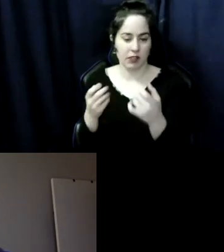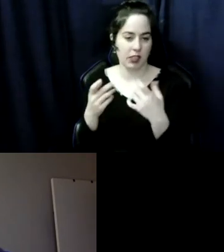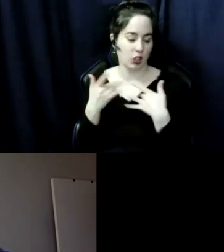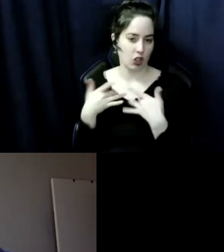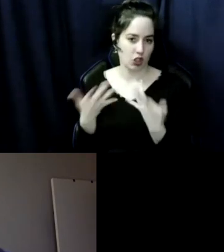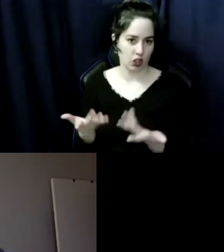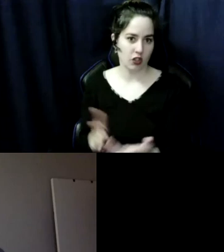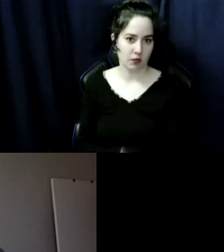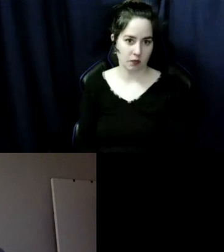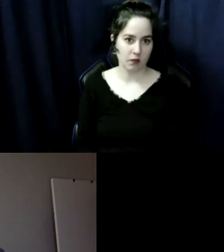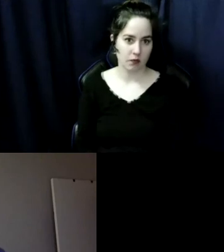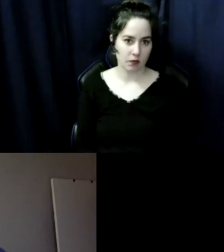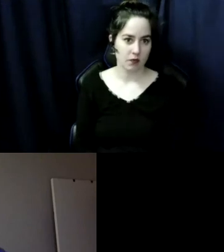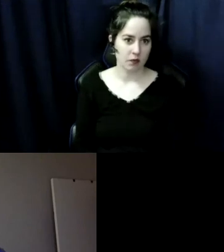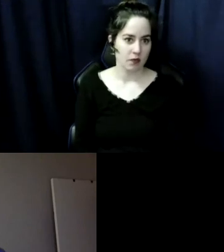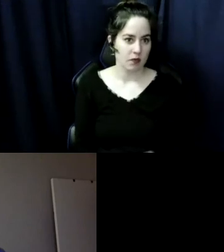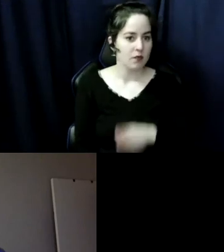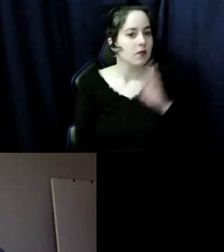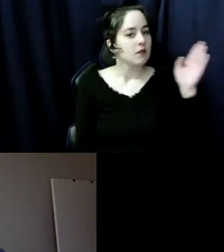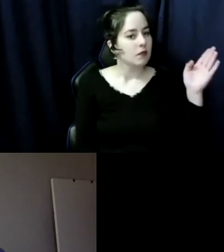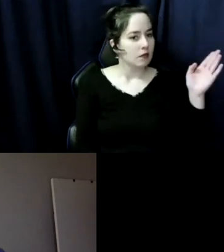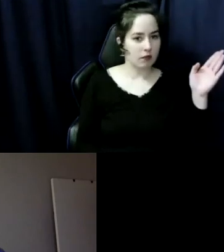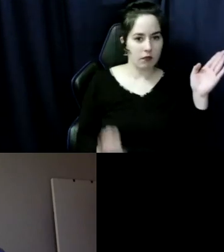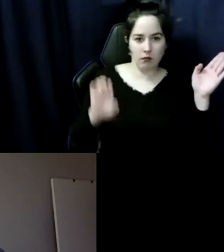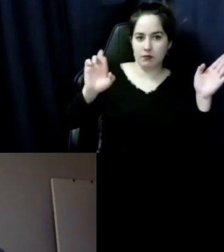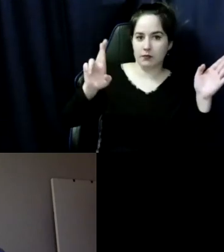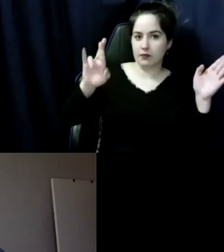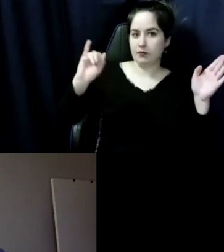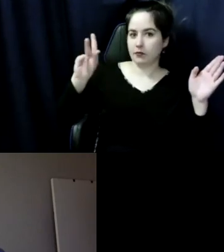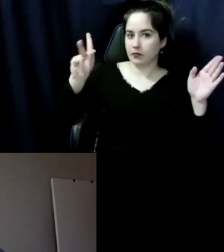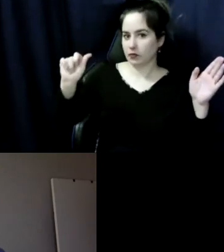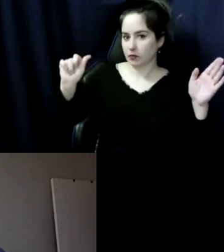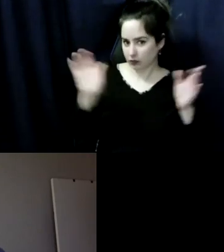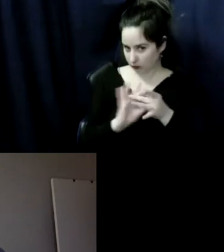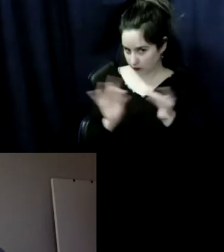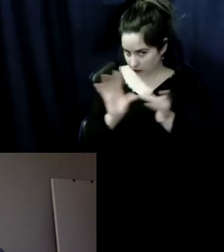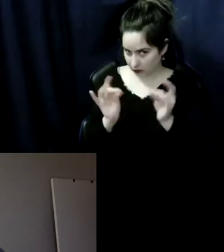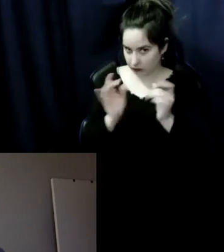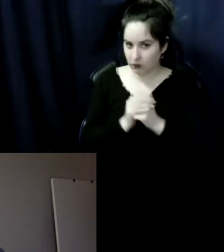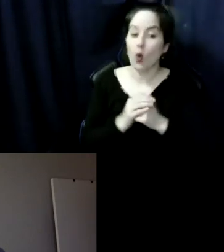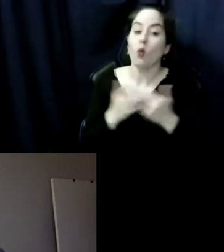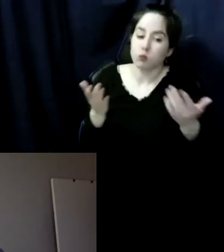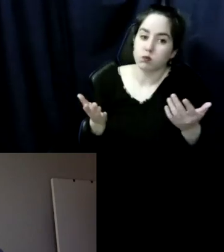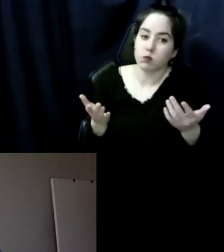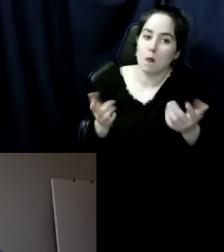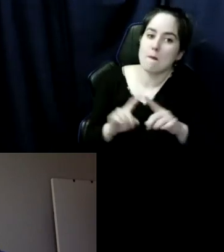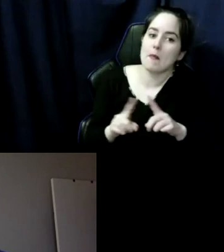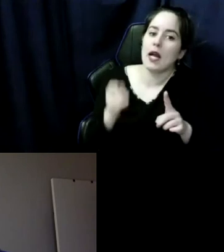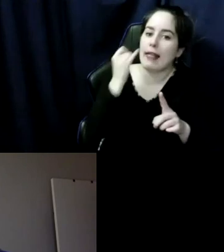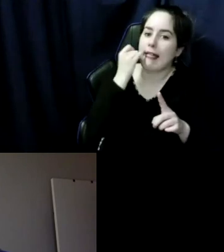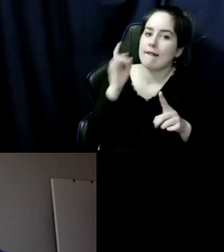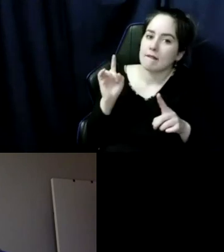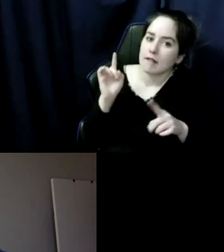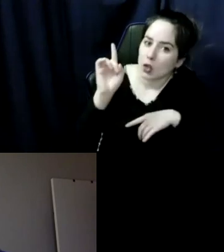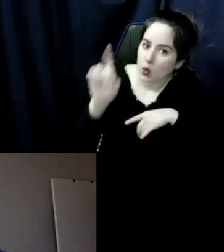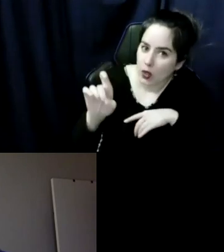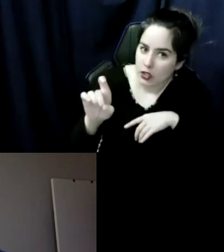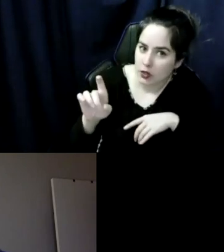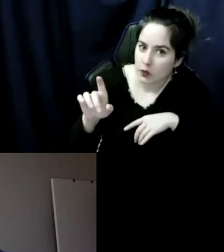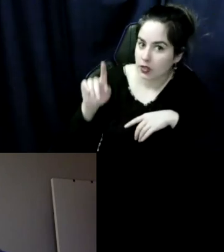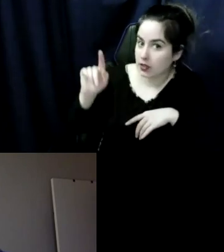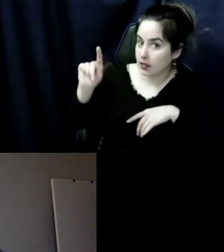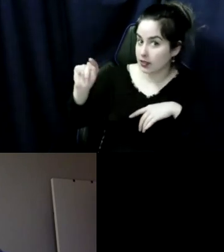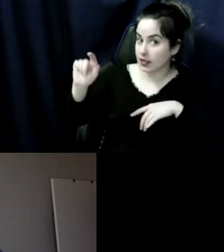Yeah, but I think like if the question is, Tamara, like will TAF sort of